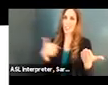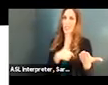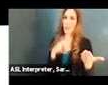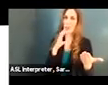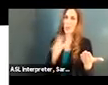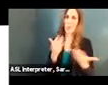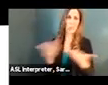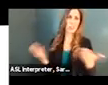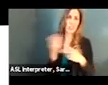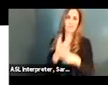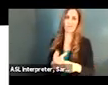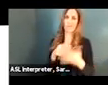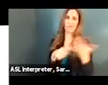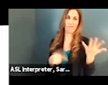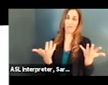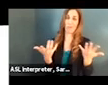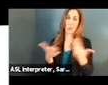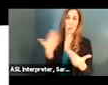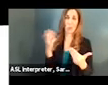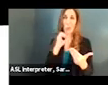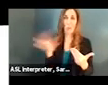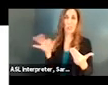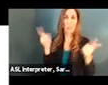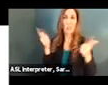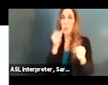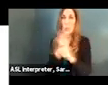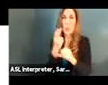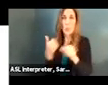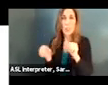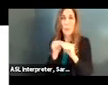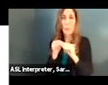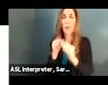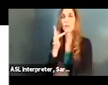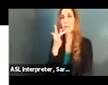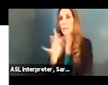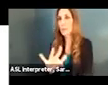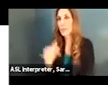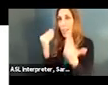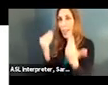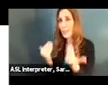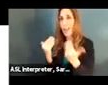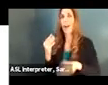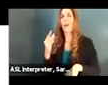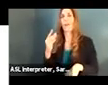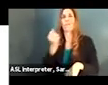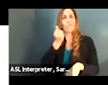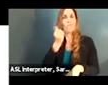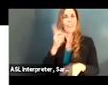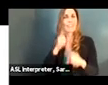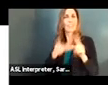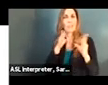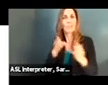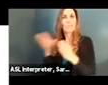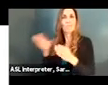was almost obsolete. We're fortunate that through a lot of different